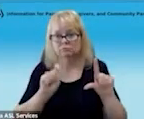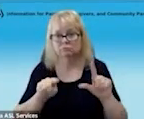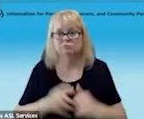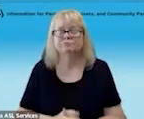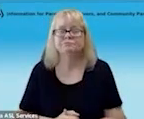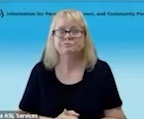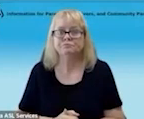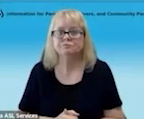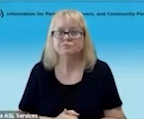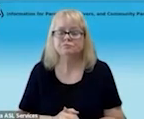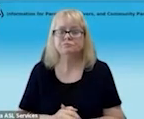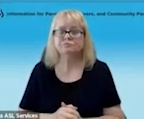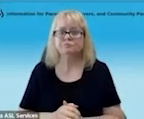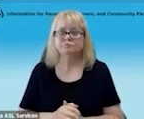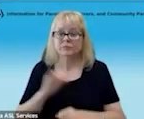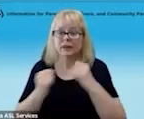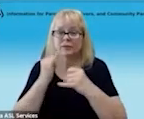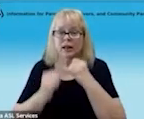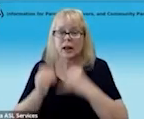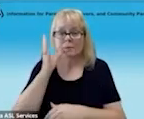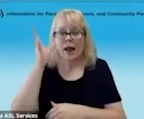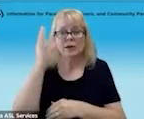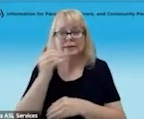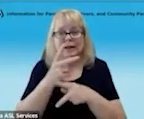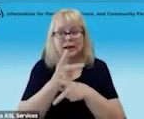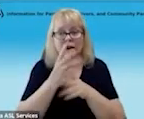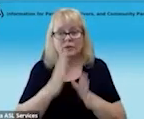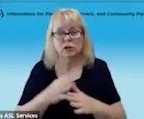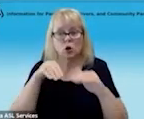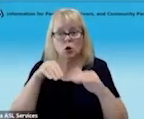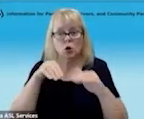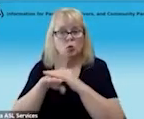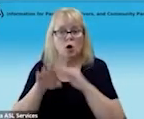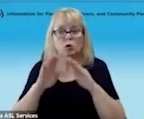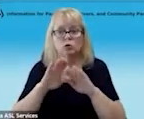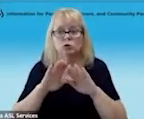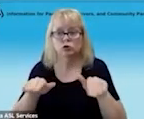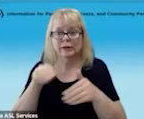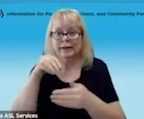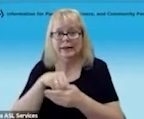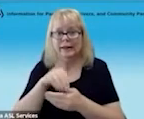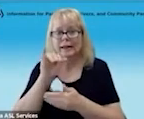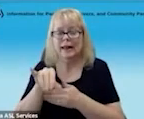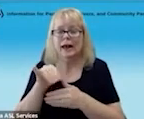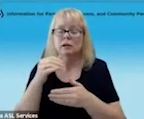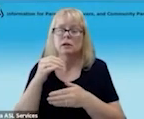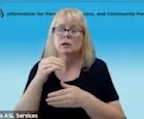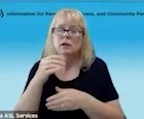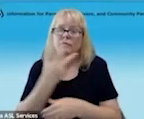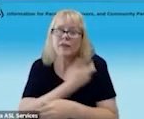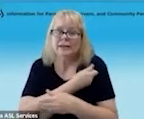in a variety of languages. These and other resources are available at the link at the bottom of the slide. Next slide, please.